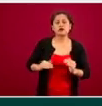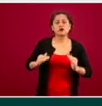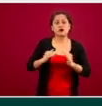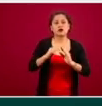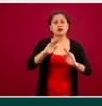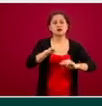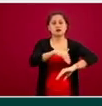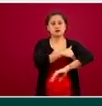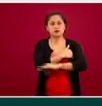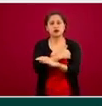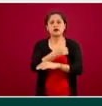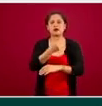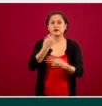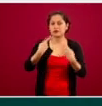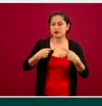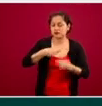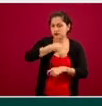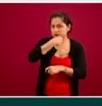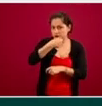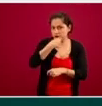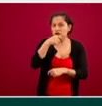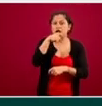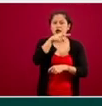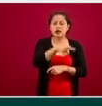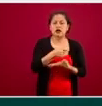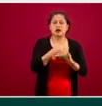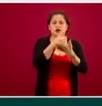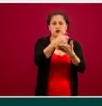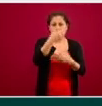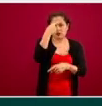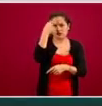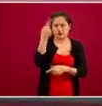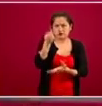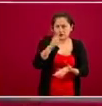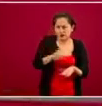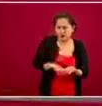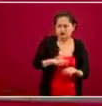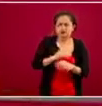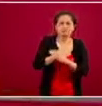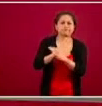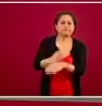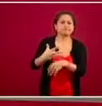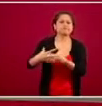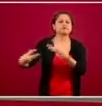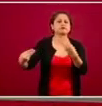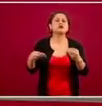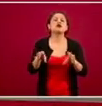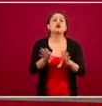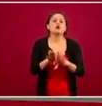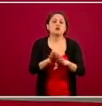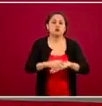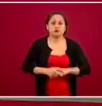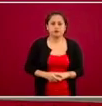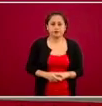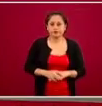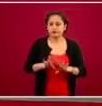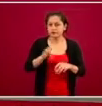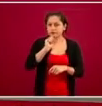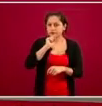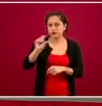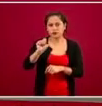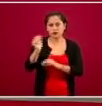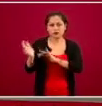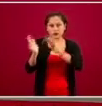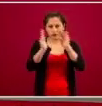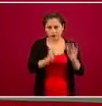and resources regarding special measures that senior citizens can adopt to protect